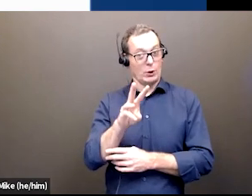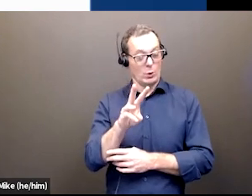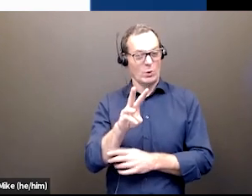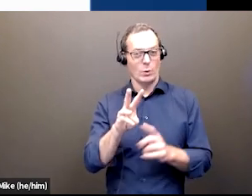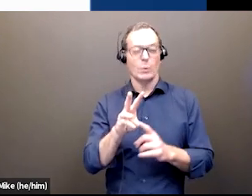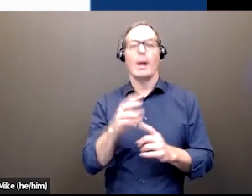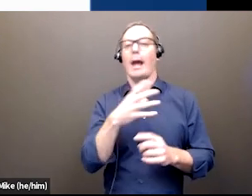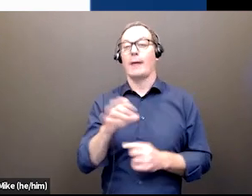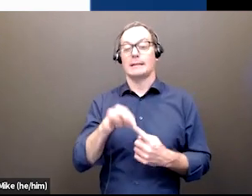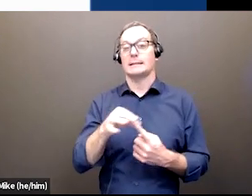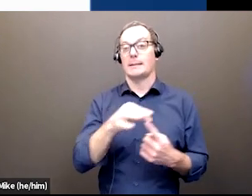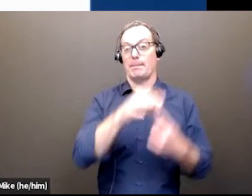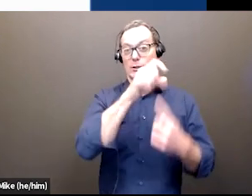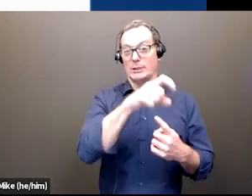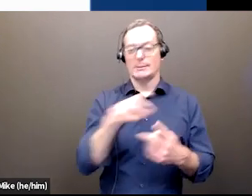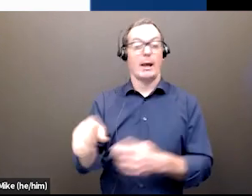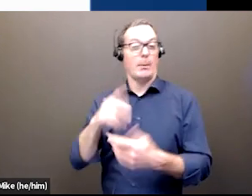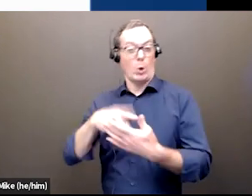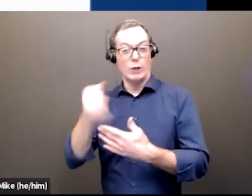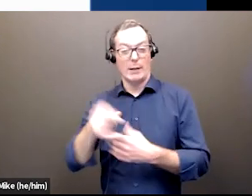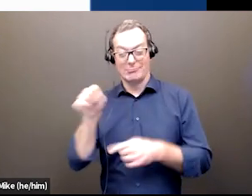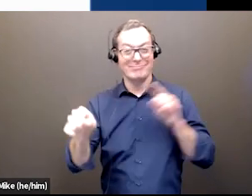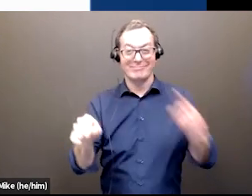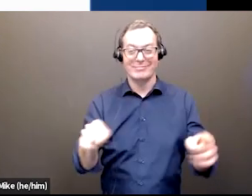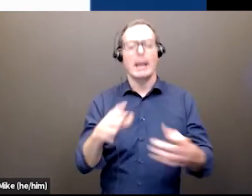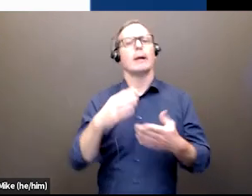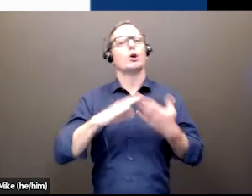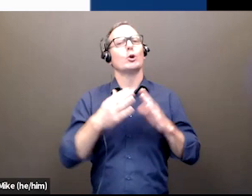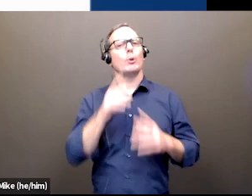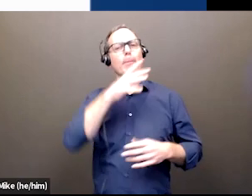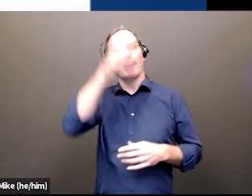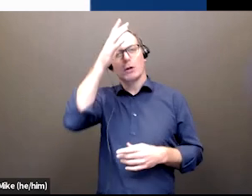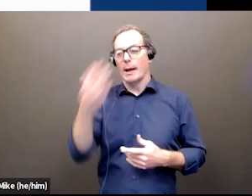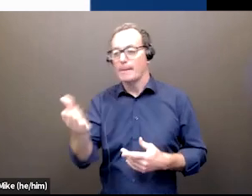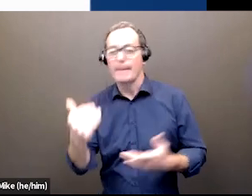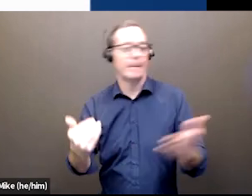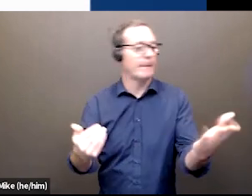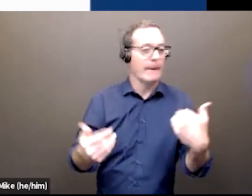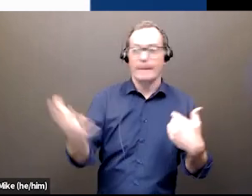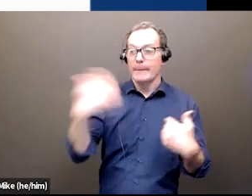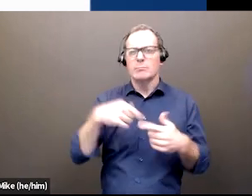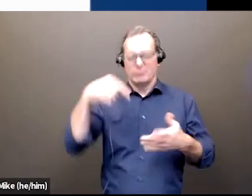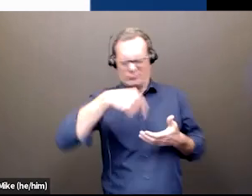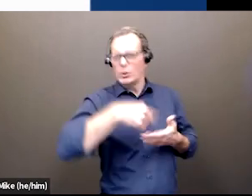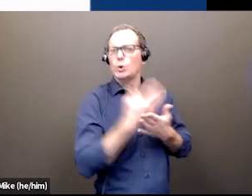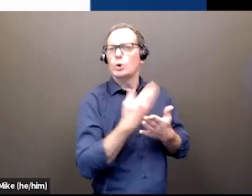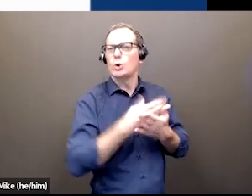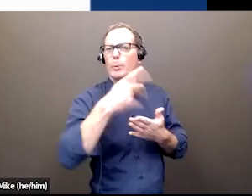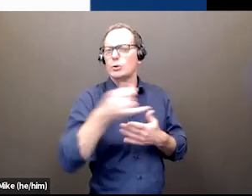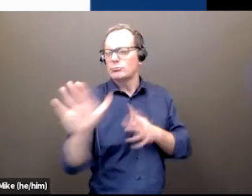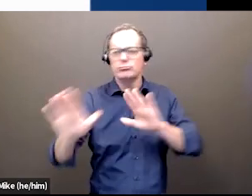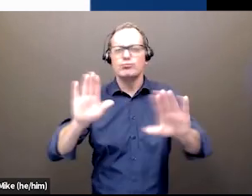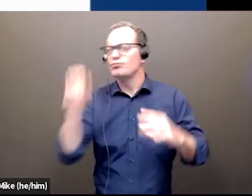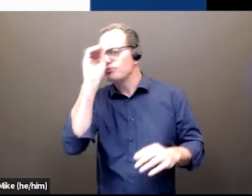On project and community parents were invited to provide input into the various phases of the project.